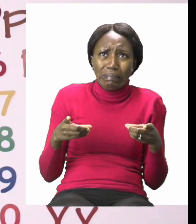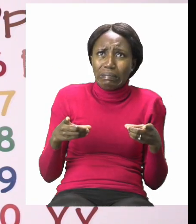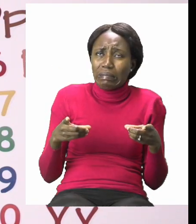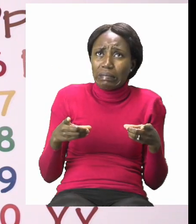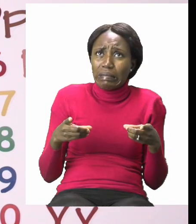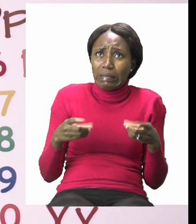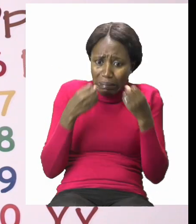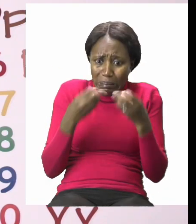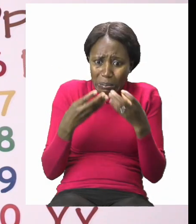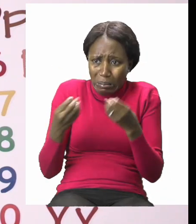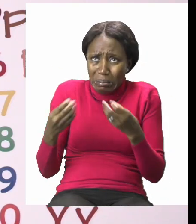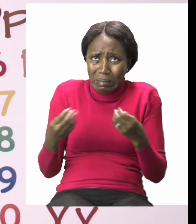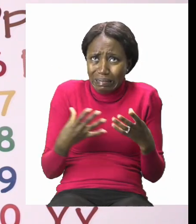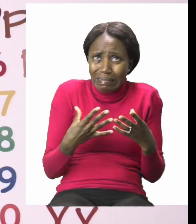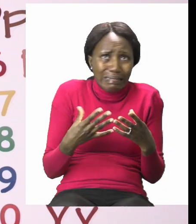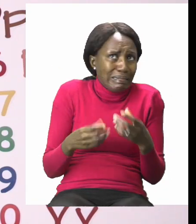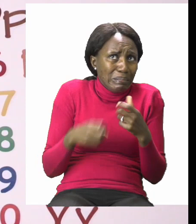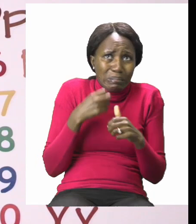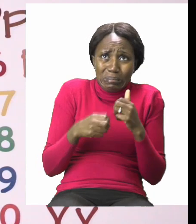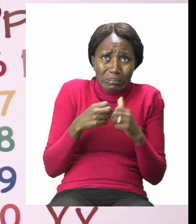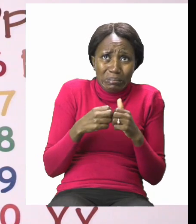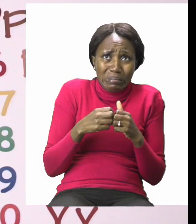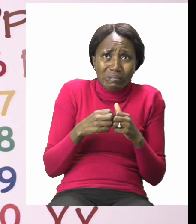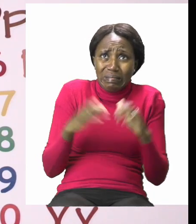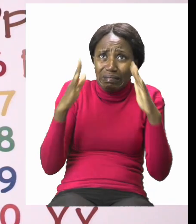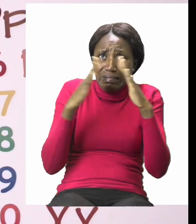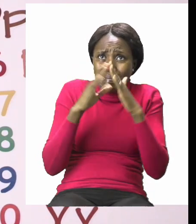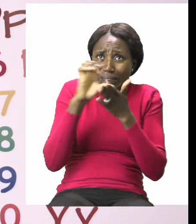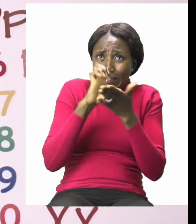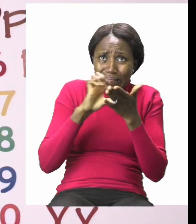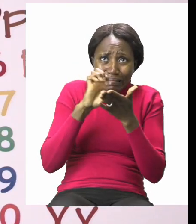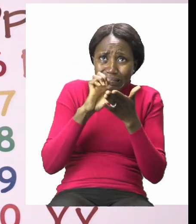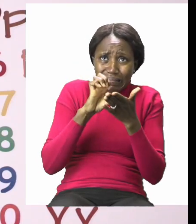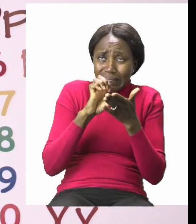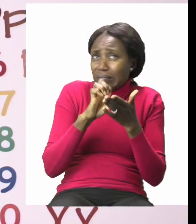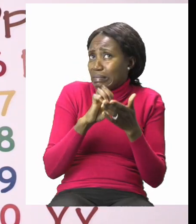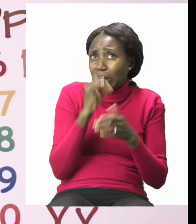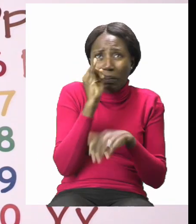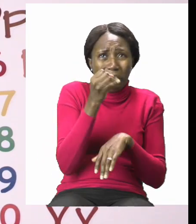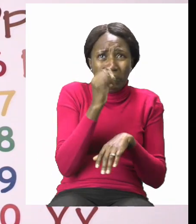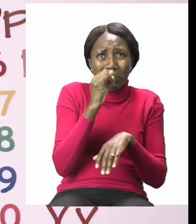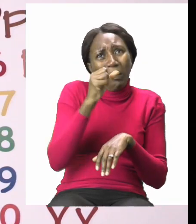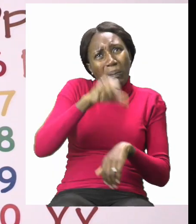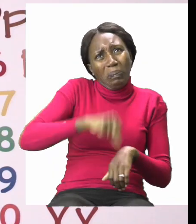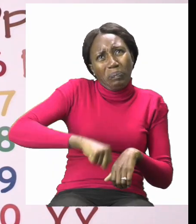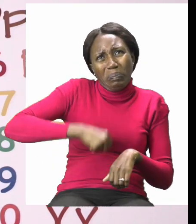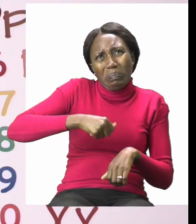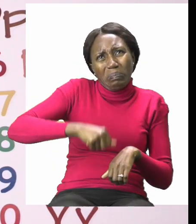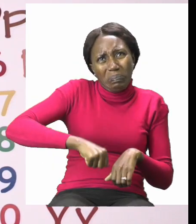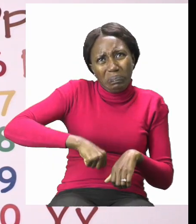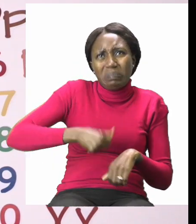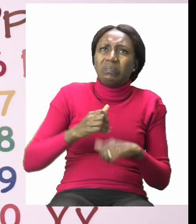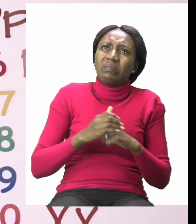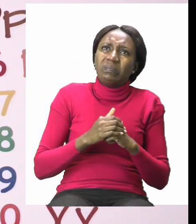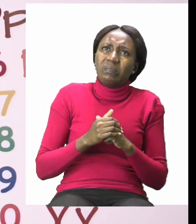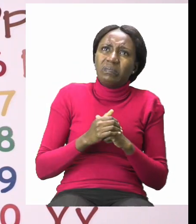are a lot. So a dirty house can actually make you sick. If you have